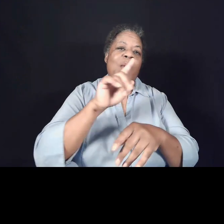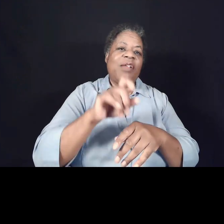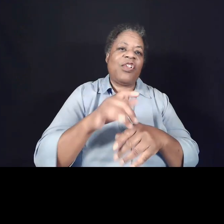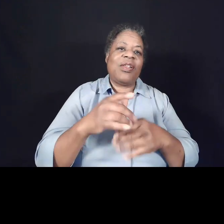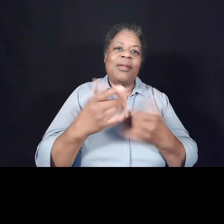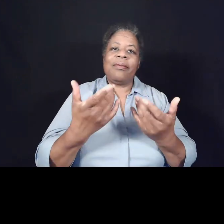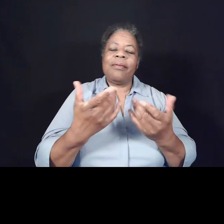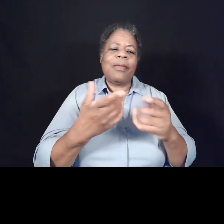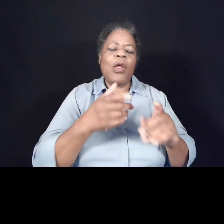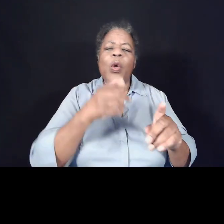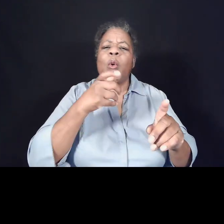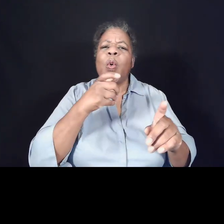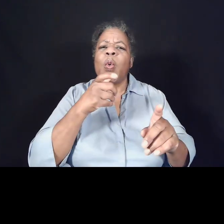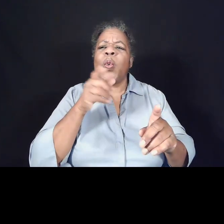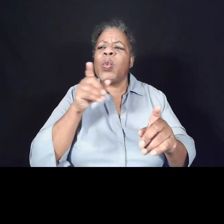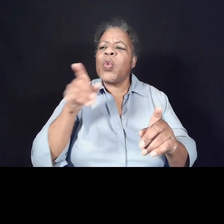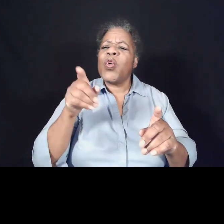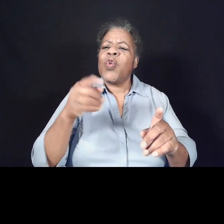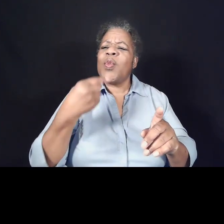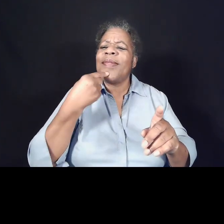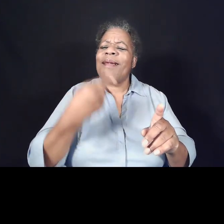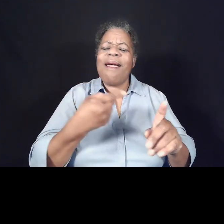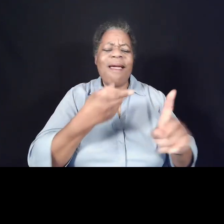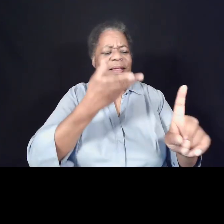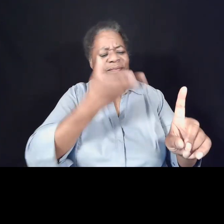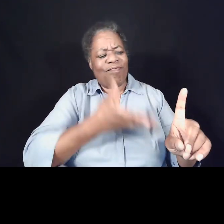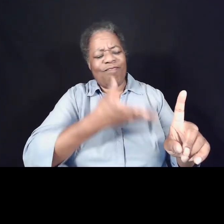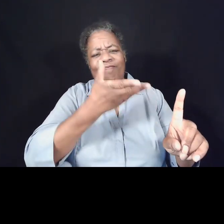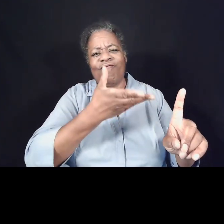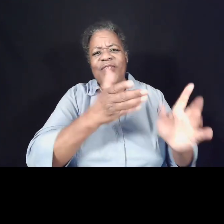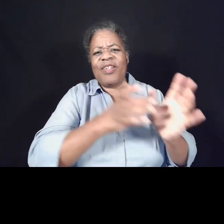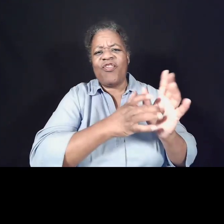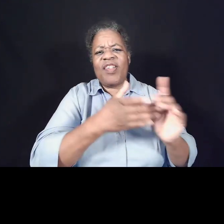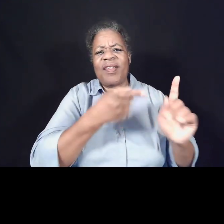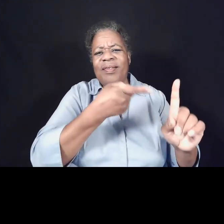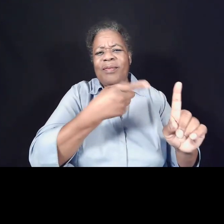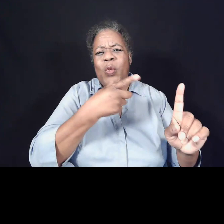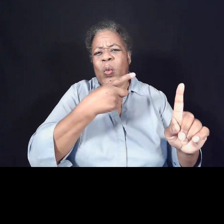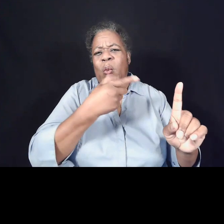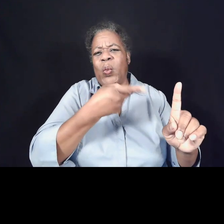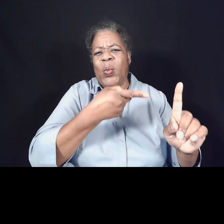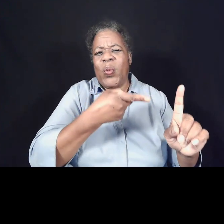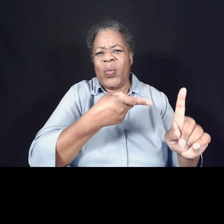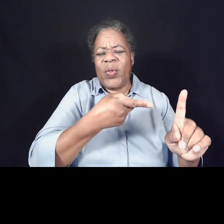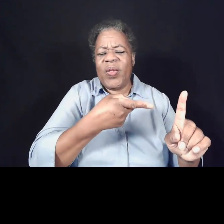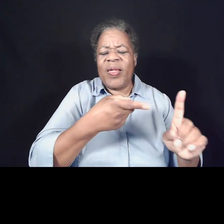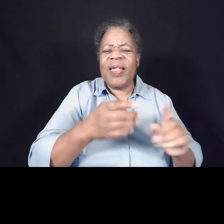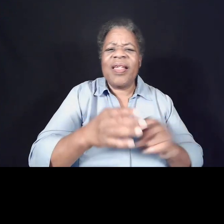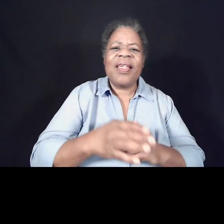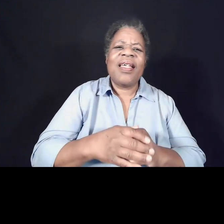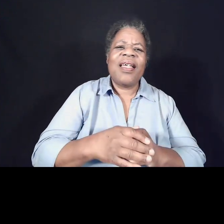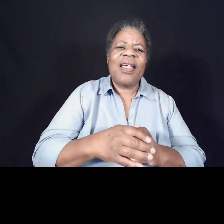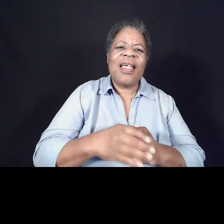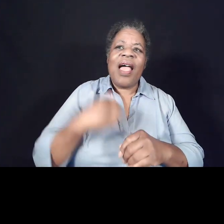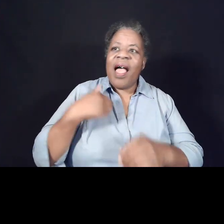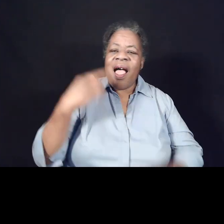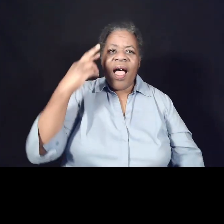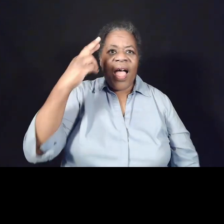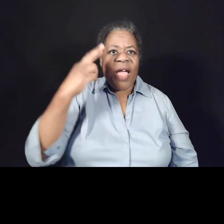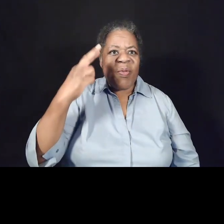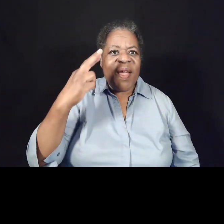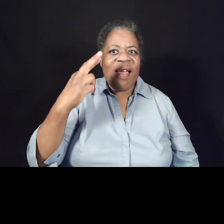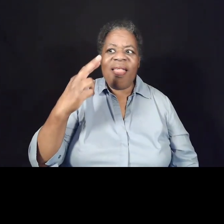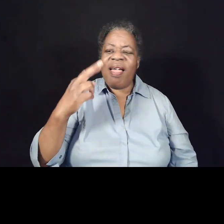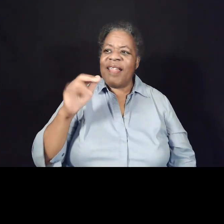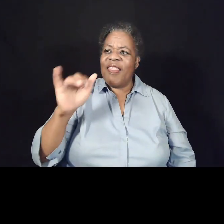am? Well, after getting past the fact that Mike had stolen my opening, I realized that he had set